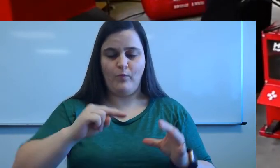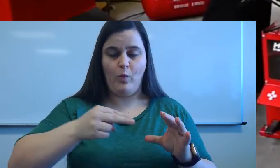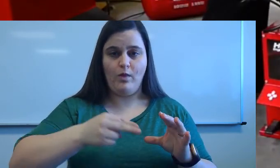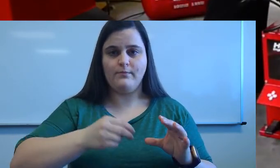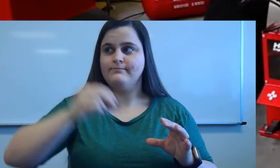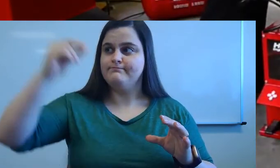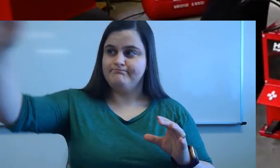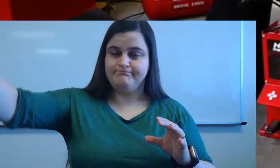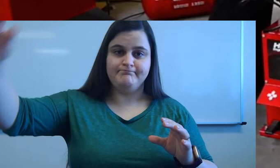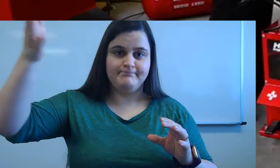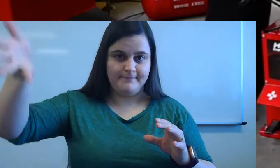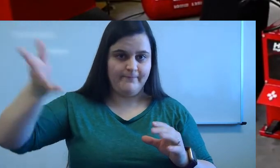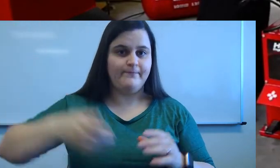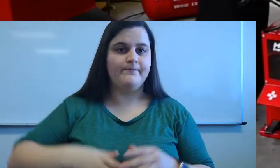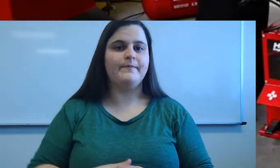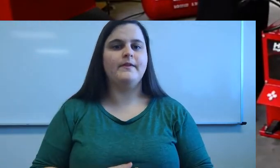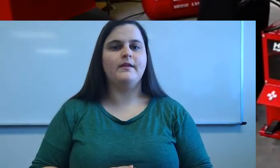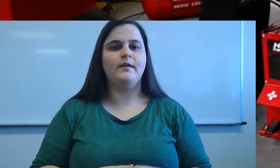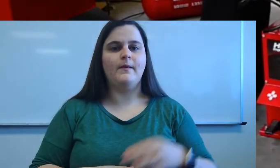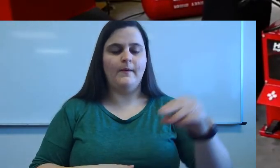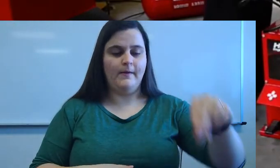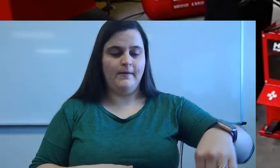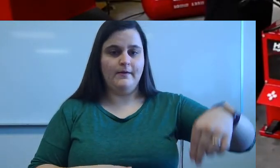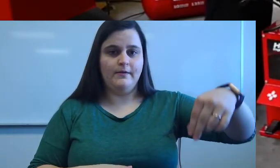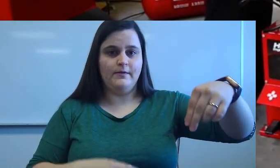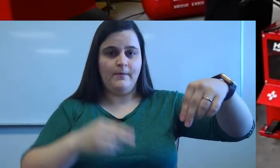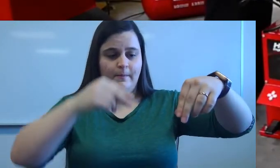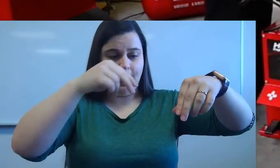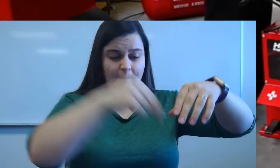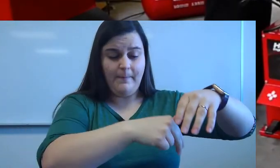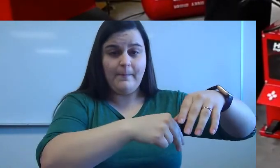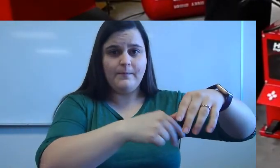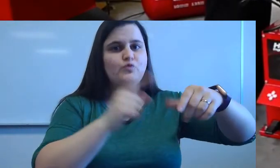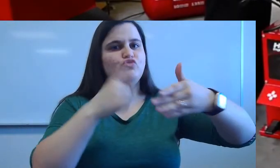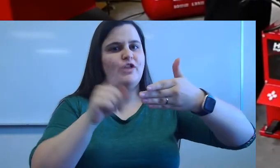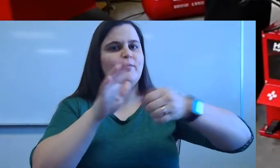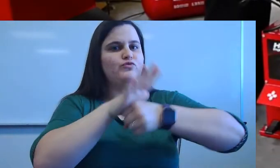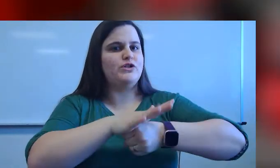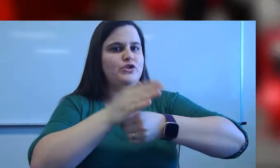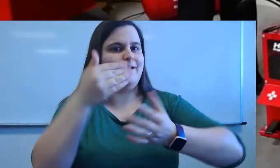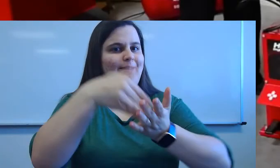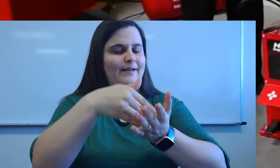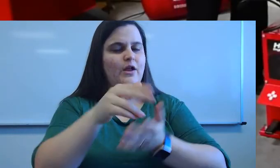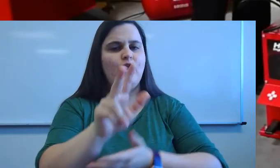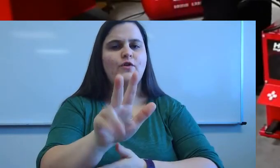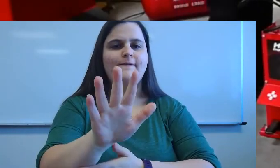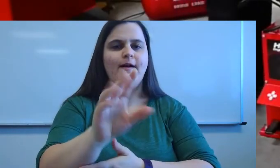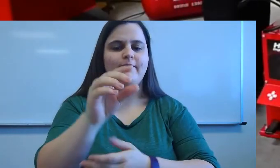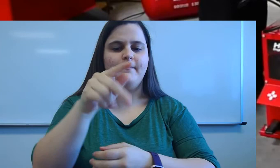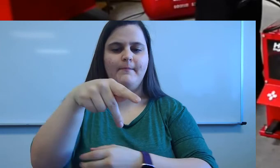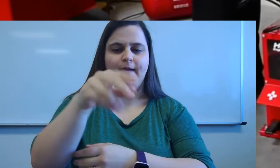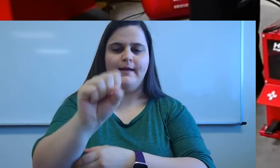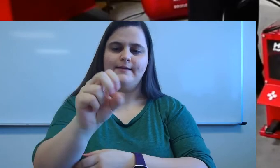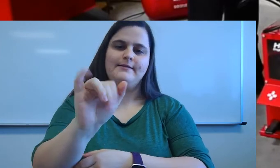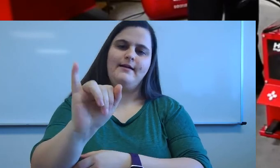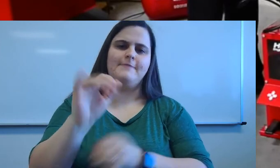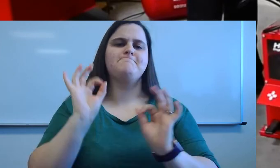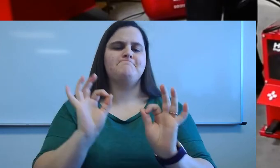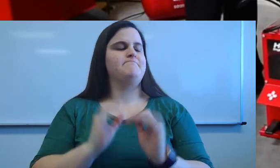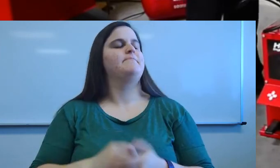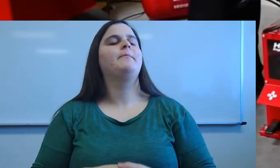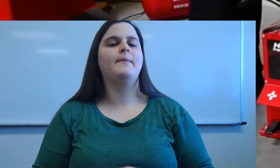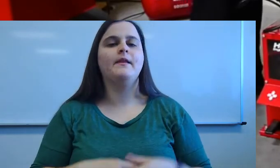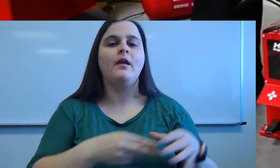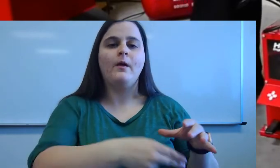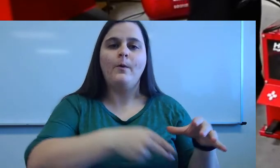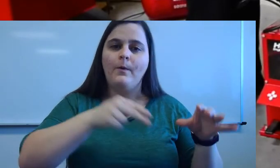Take our tool, put it back on top and take our hose, put it back on so we can check the pressure again. We're at 35 psi. Take our